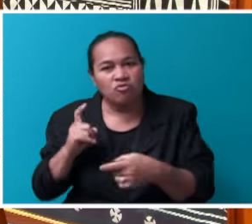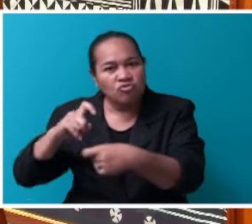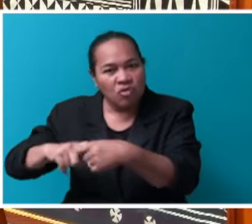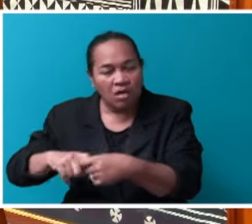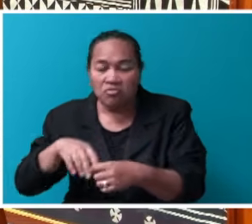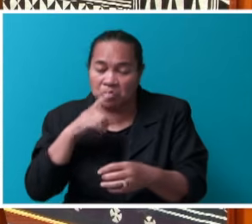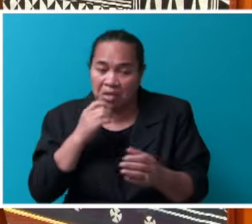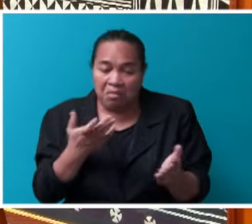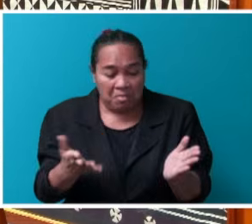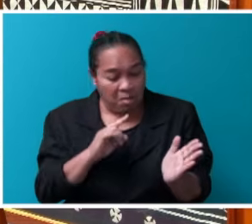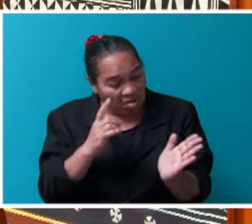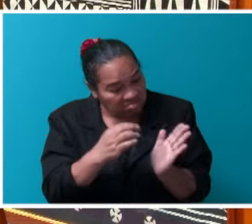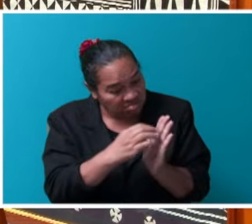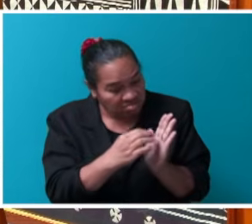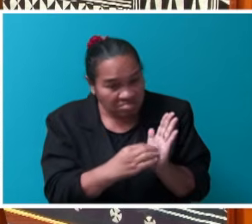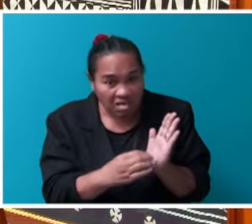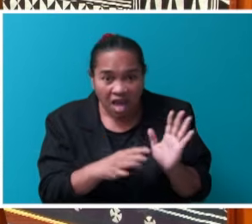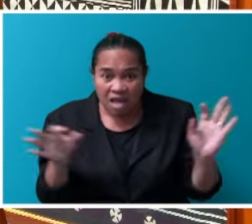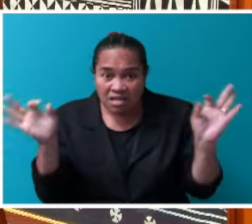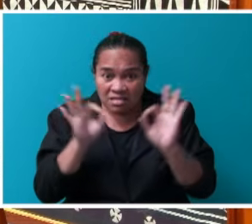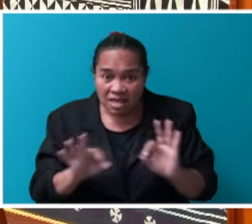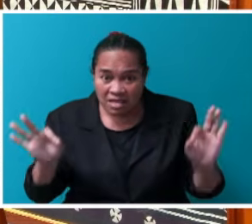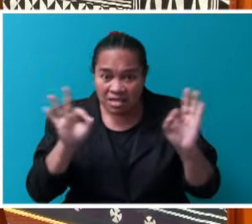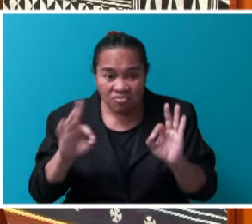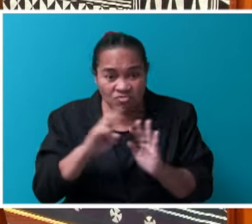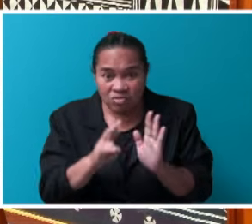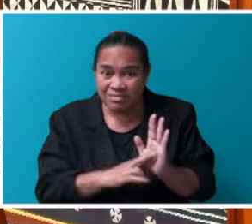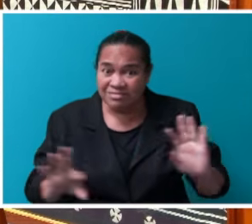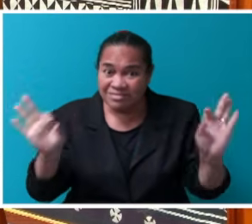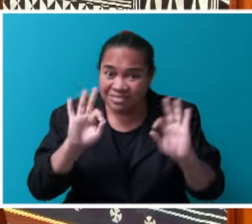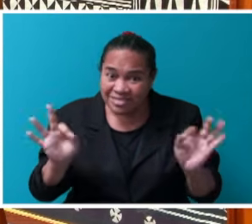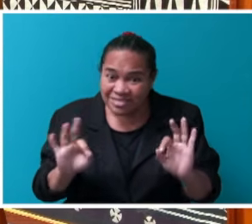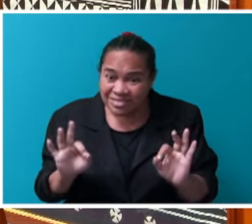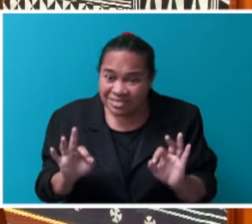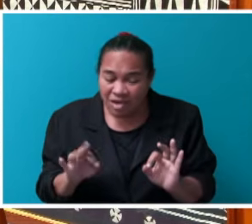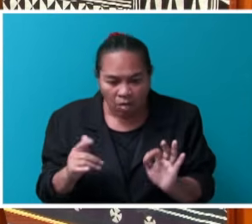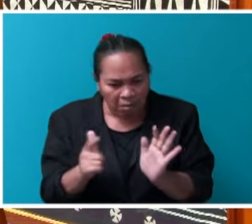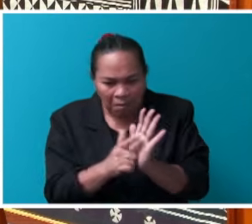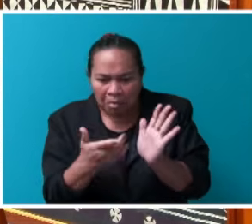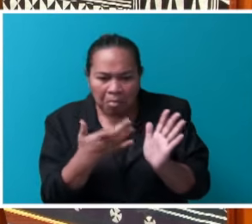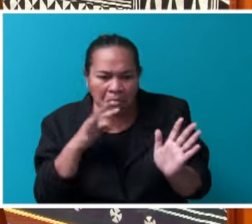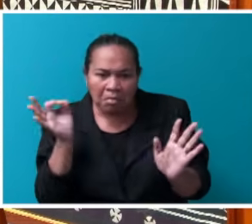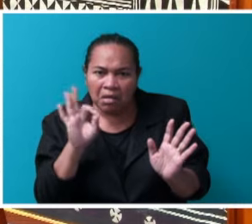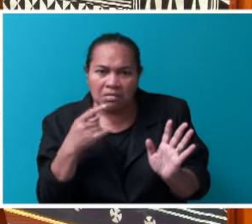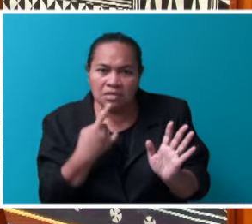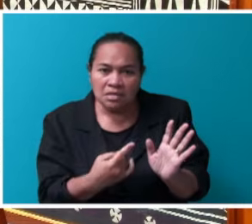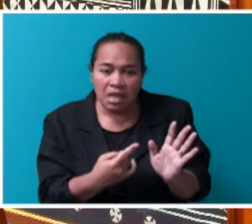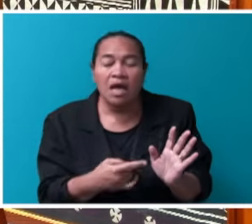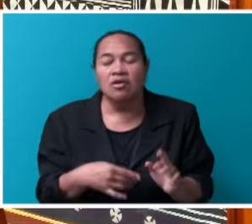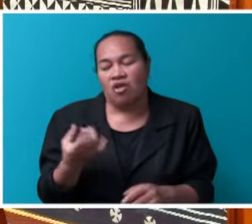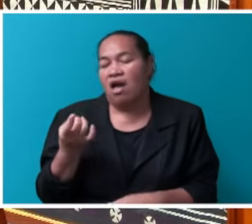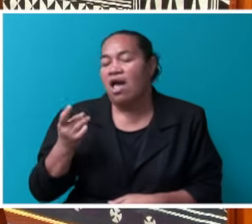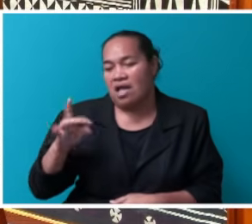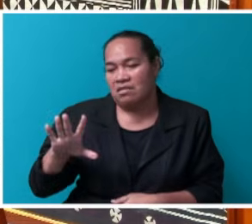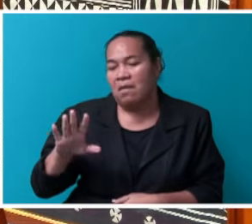the absence of any particular or any parliamentary rule or legal prohibition, Independent members may